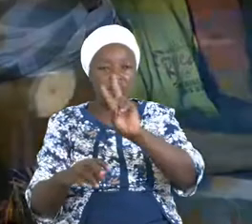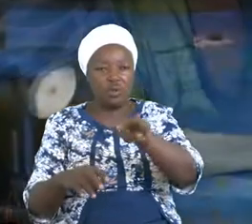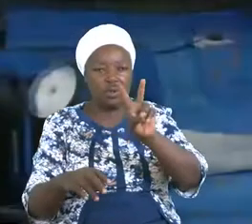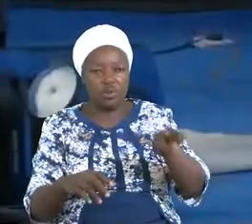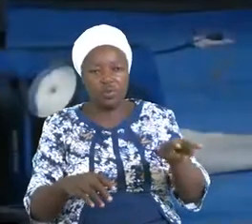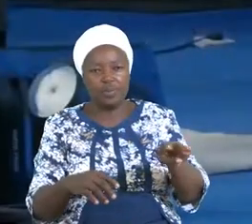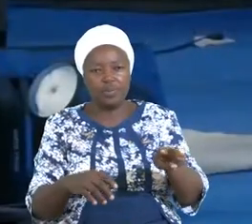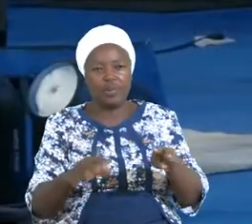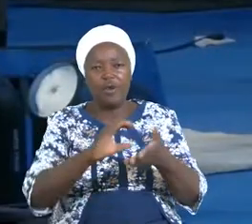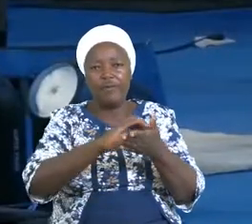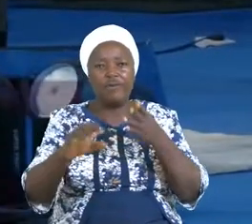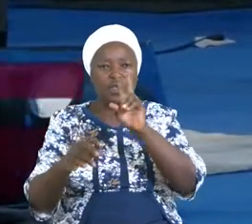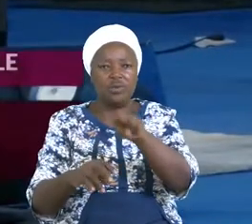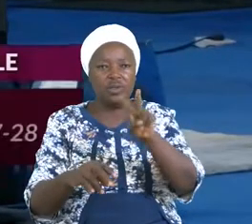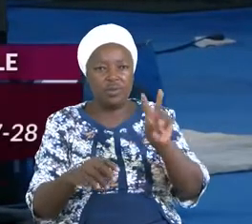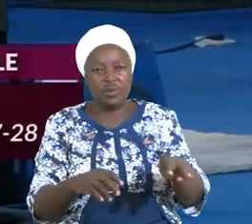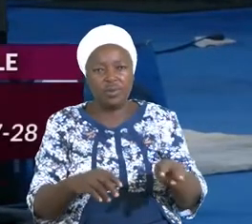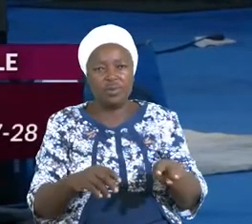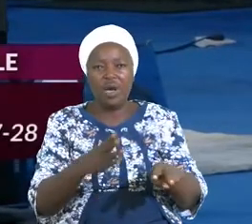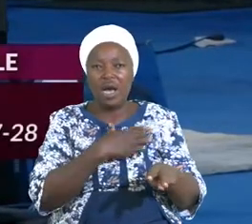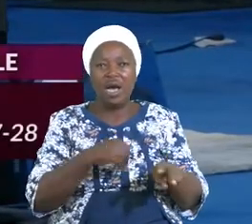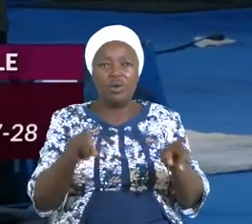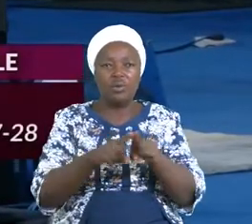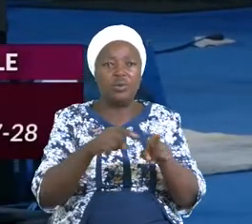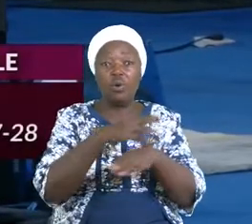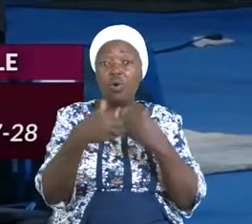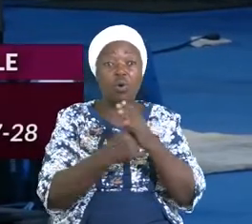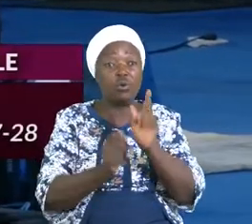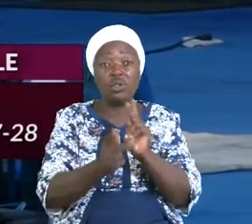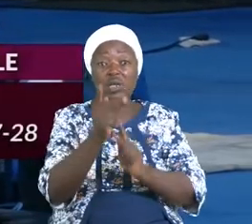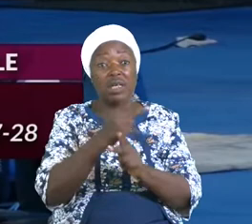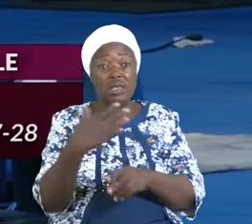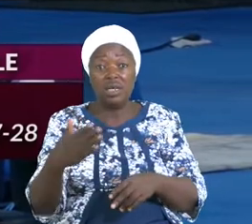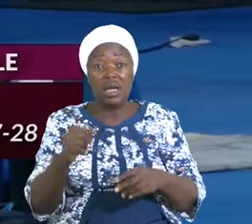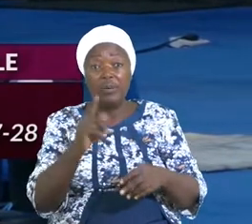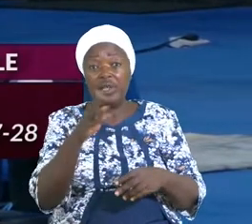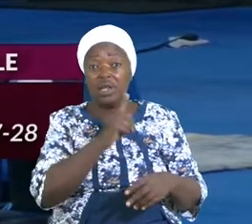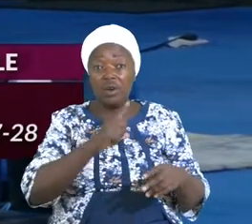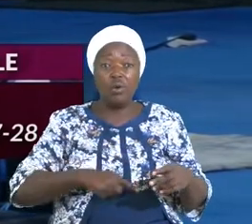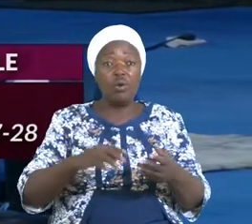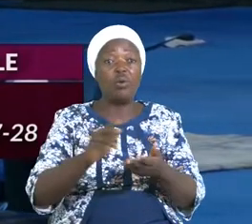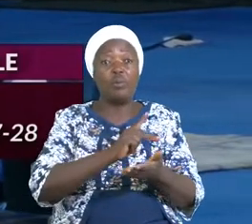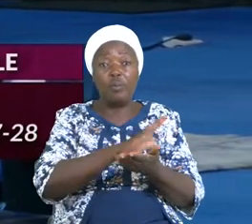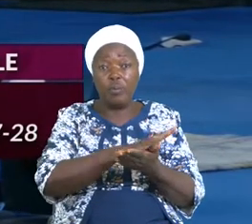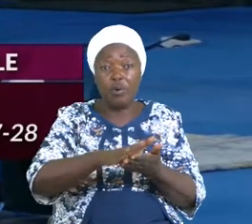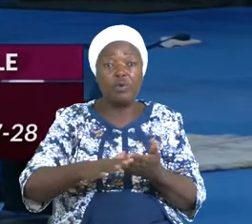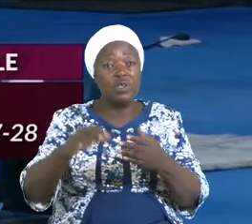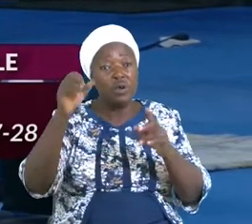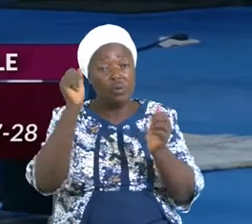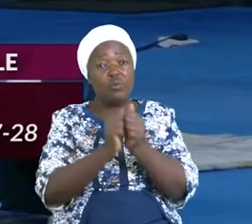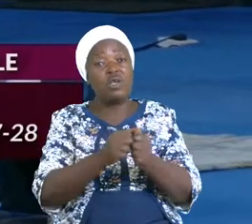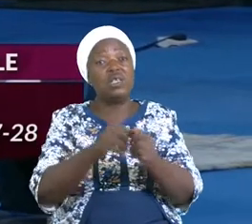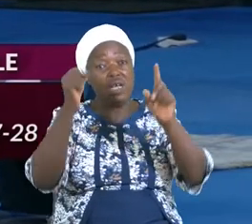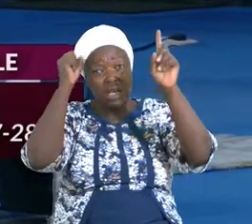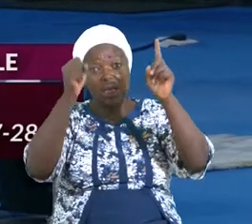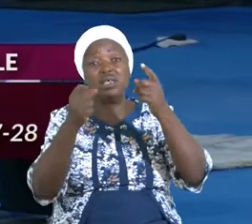In verse 22, and almost all things are by the law purged with blood, his blood.